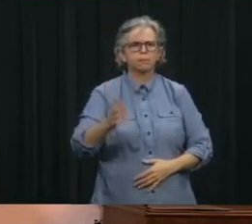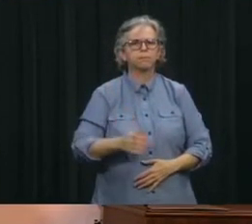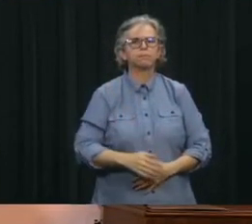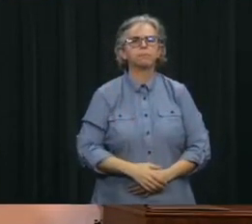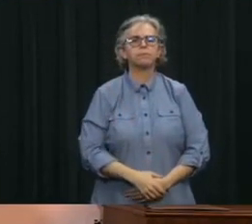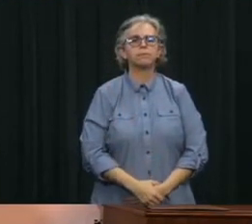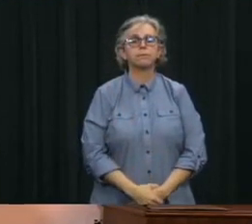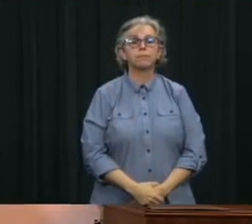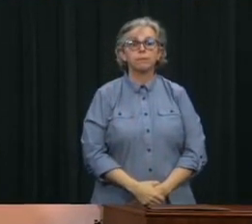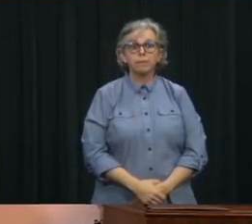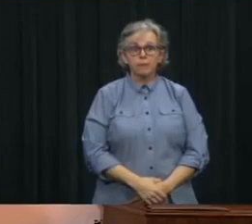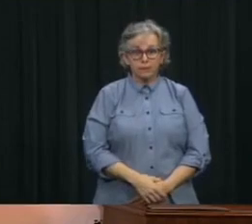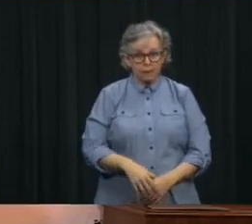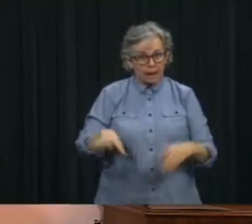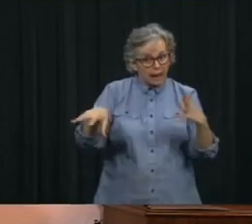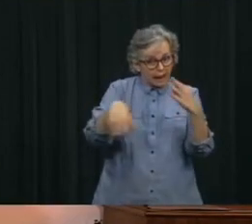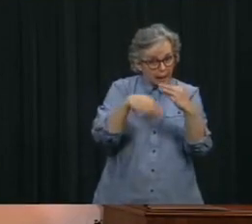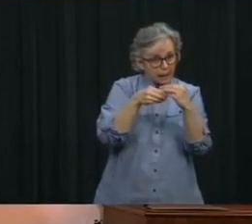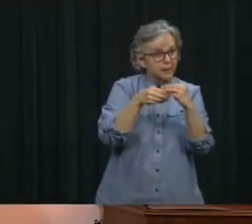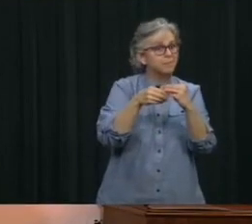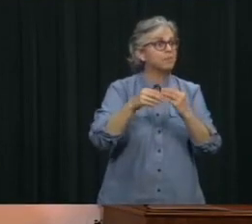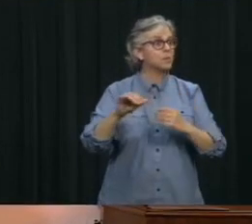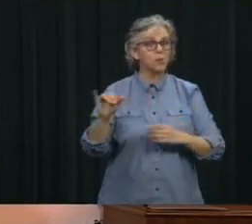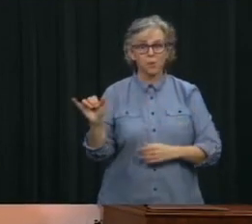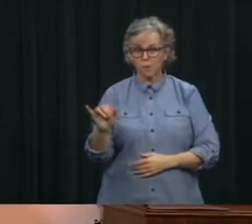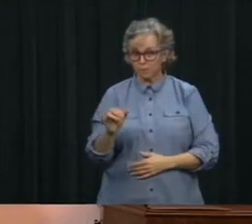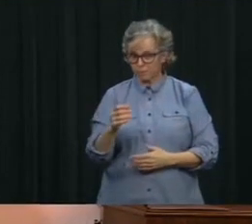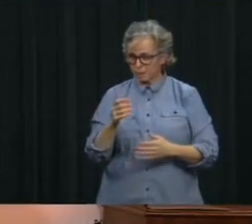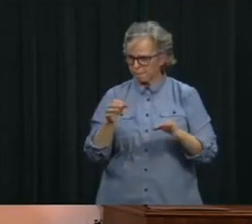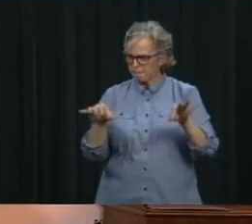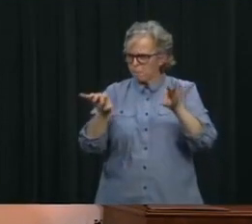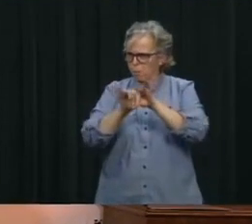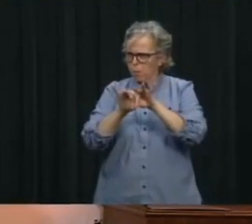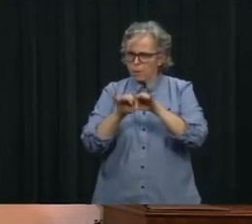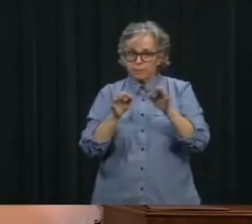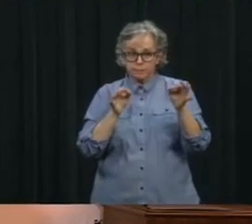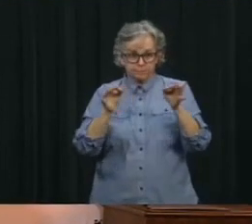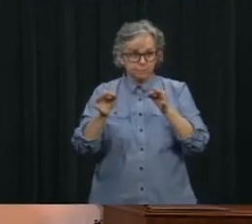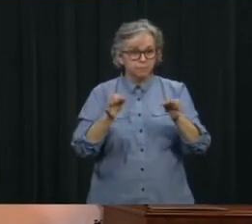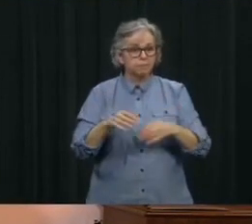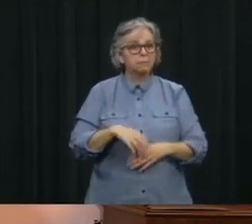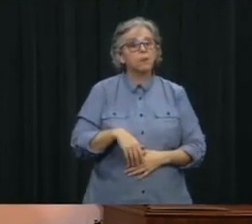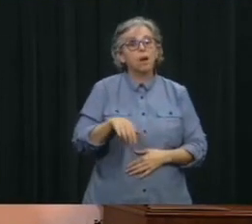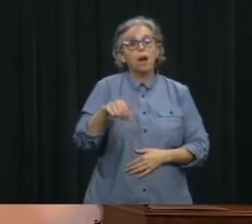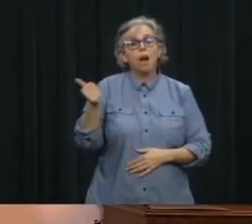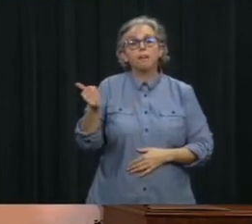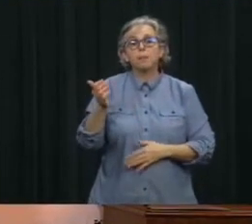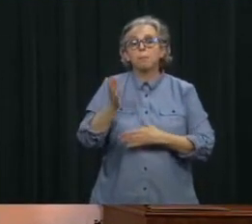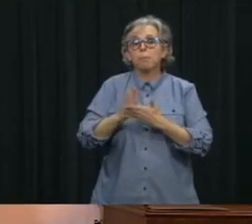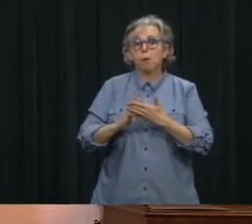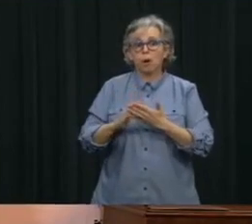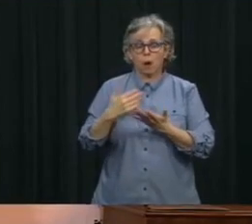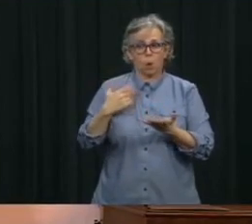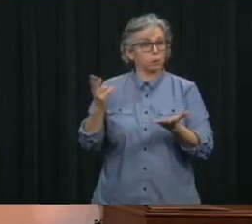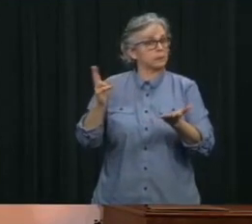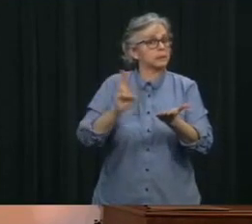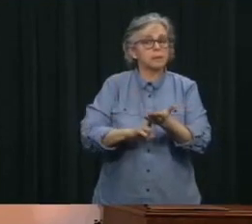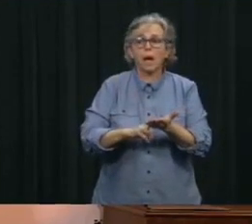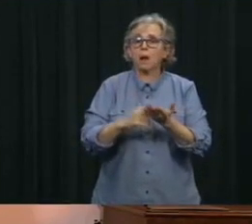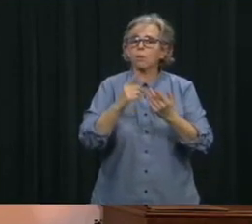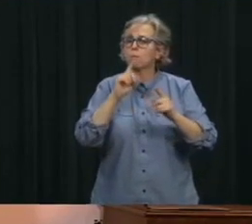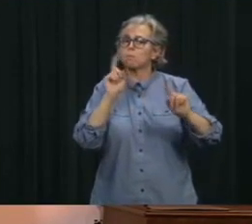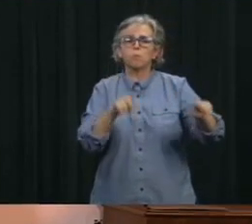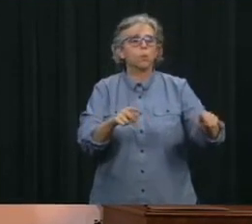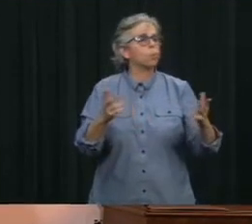Let me also talk about another part of that executive order. And again, we talked a little bit about this yesterday, and that is our